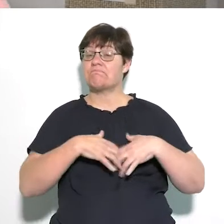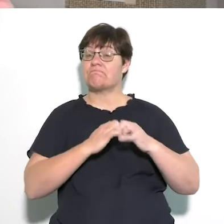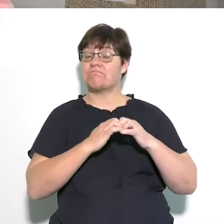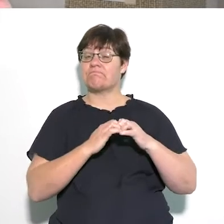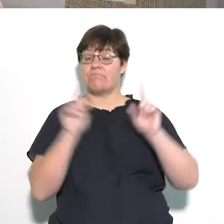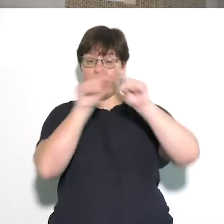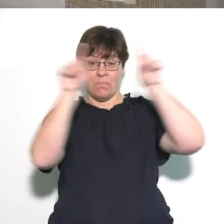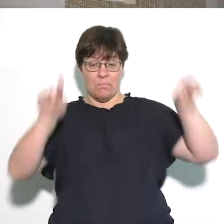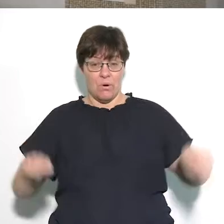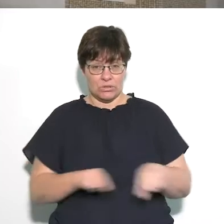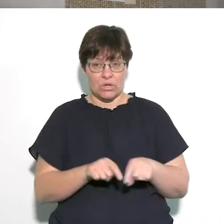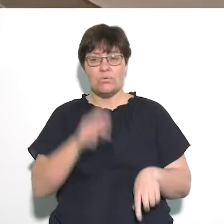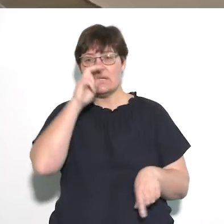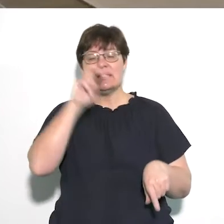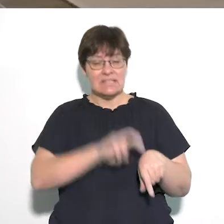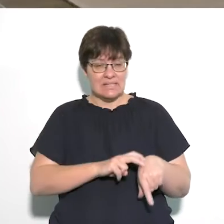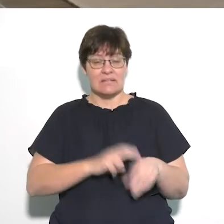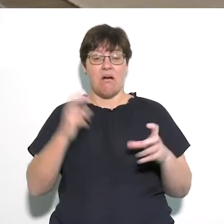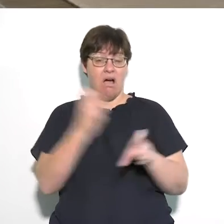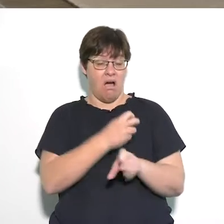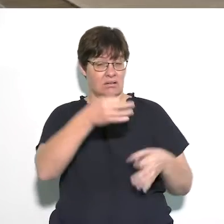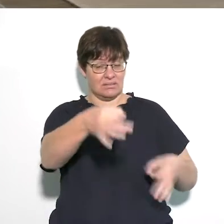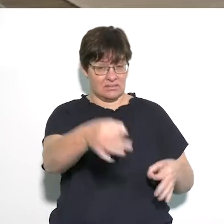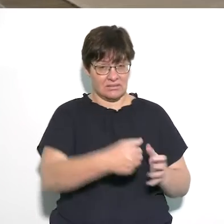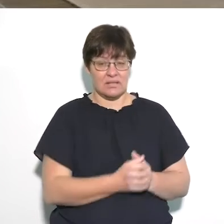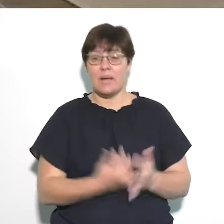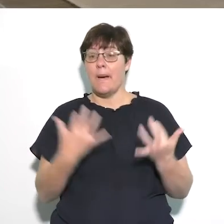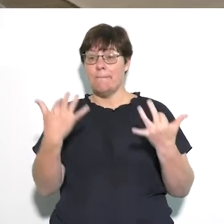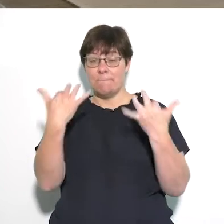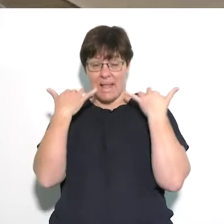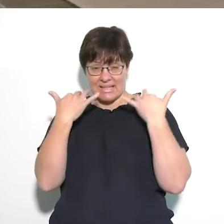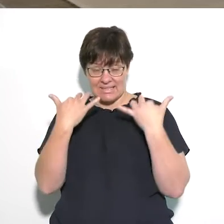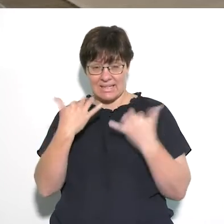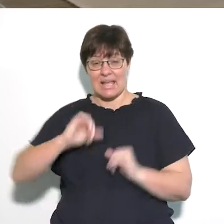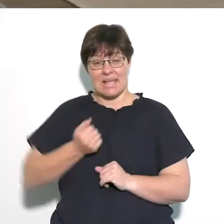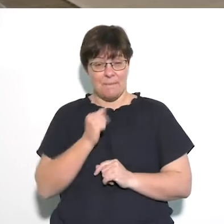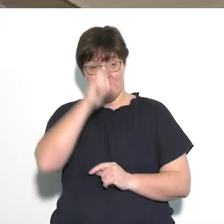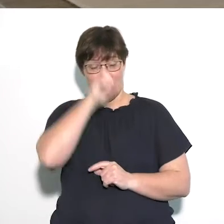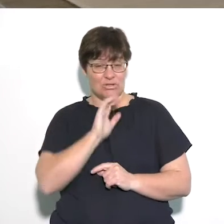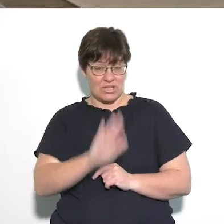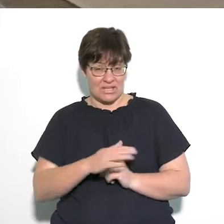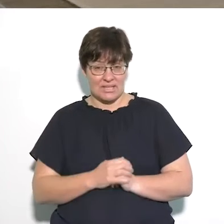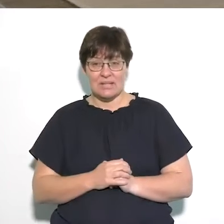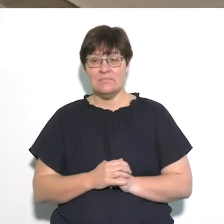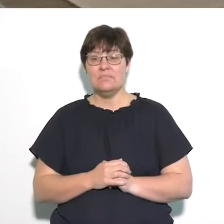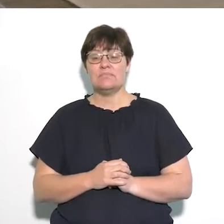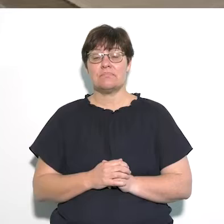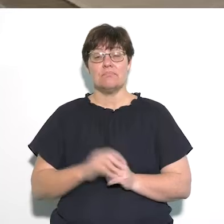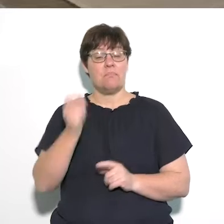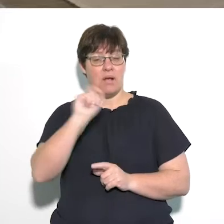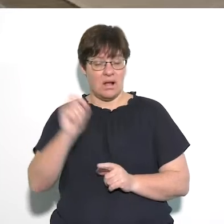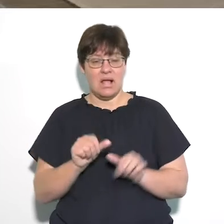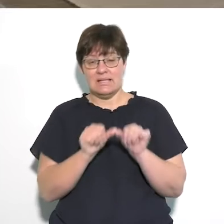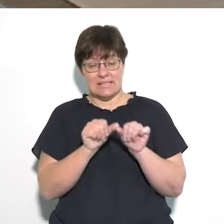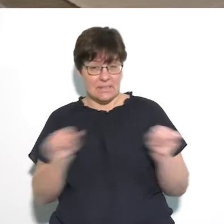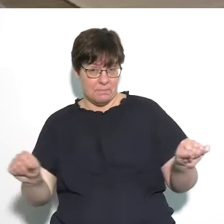make this board, you are going to need some cardboard, plastics to keep your cutout pictures in, a marker,